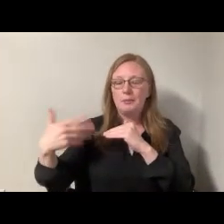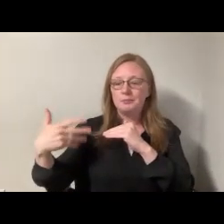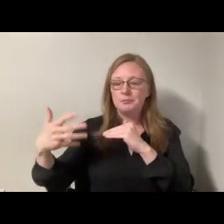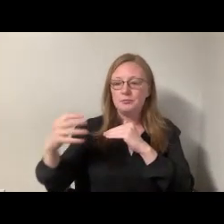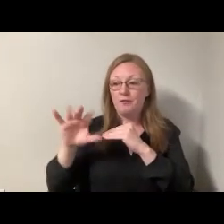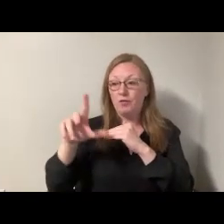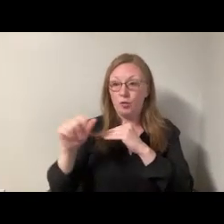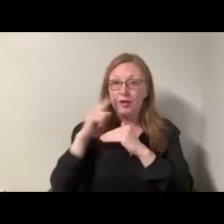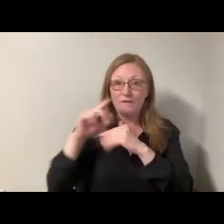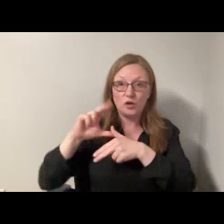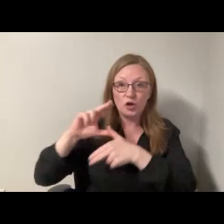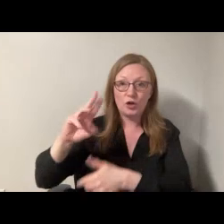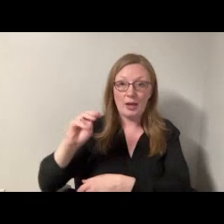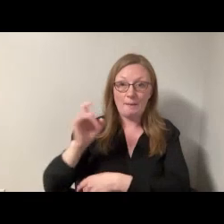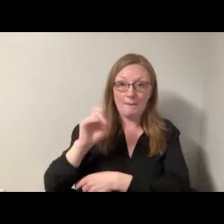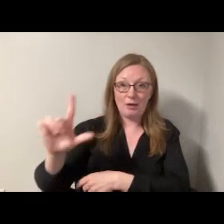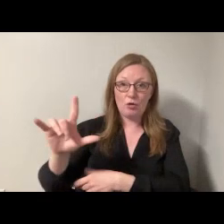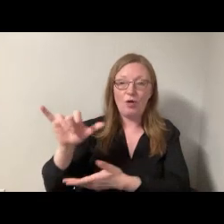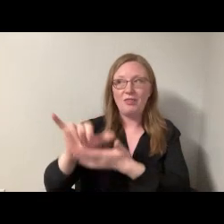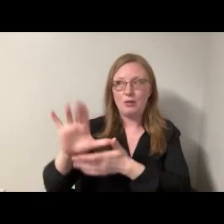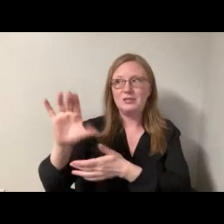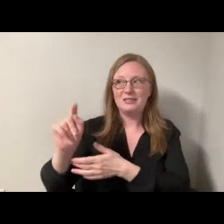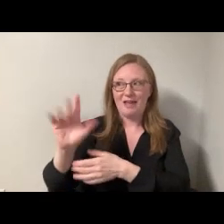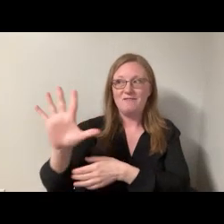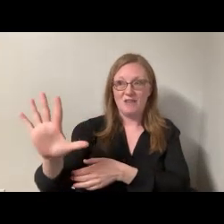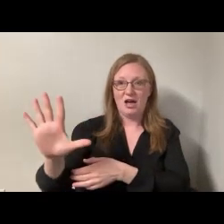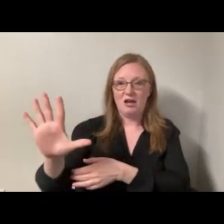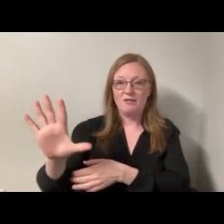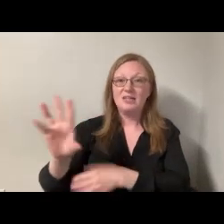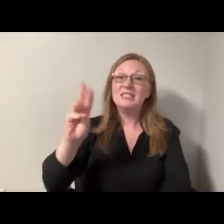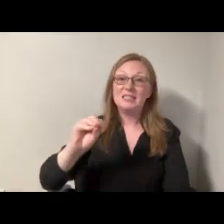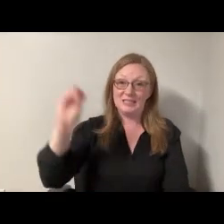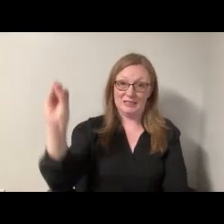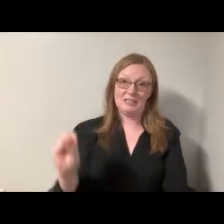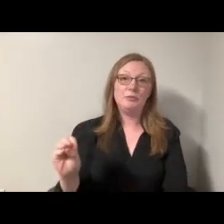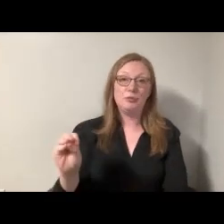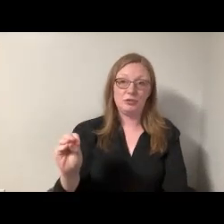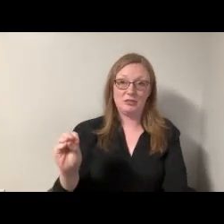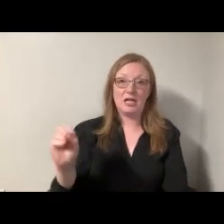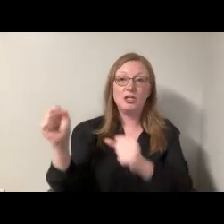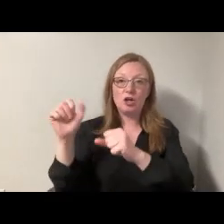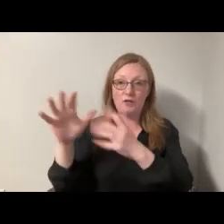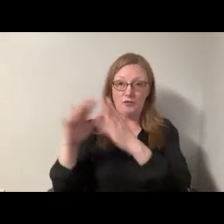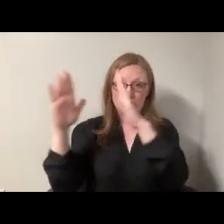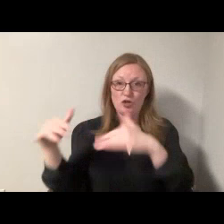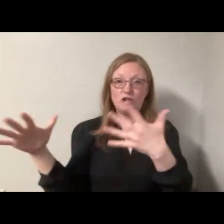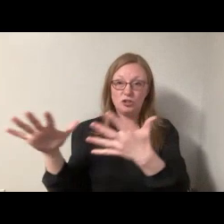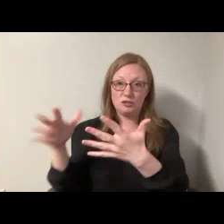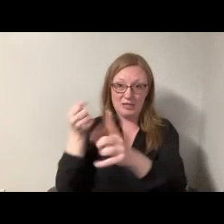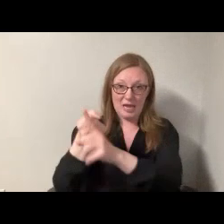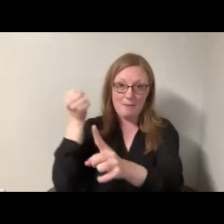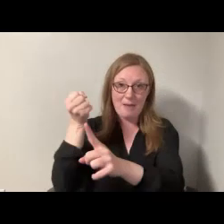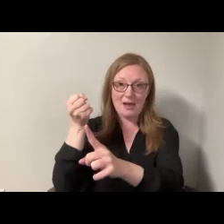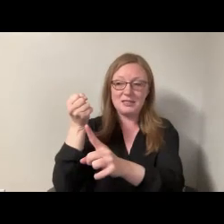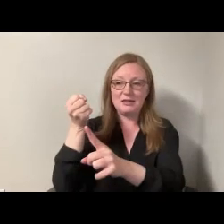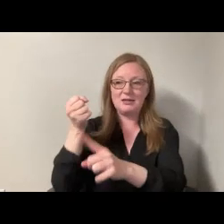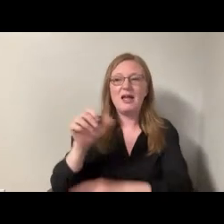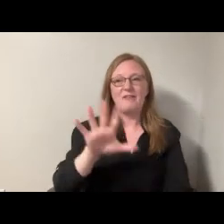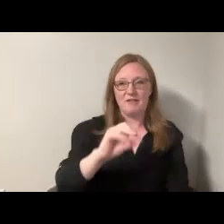Florida for Hurricane Michael, which was a category 5, it's 60% of the structures are impacted and about 5% seek